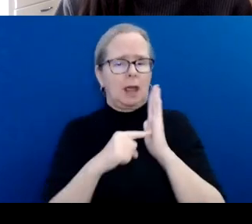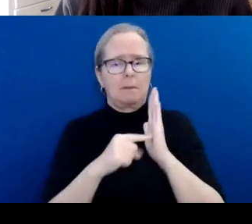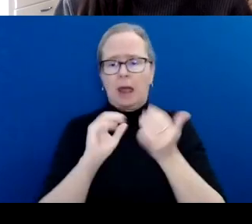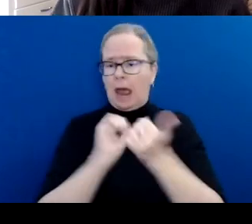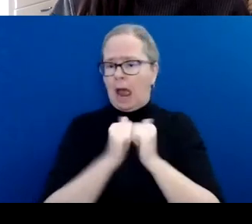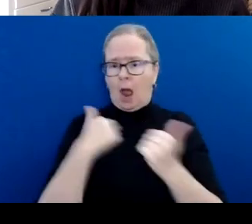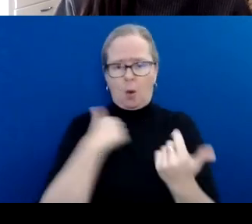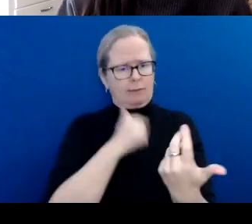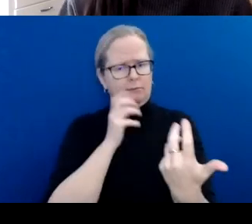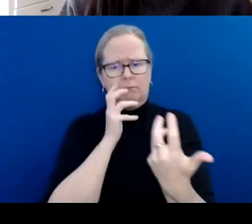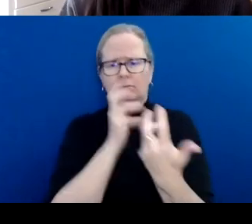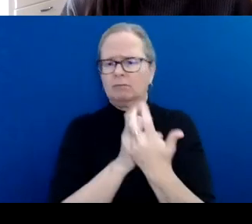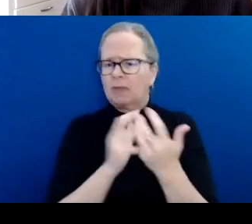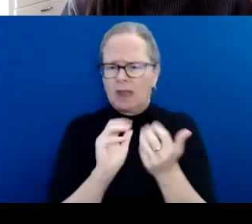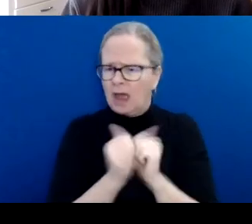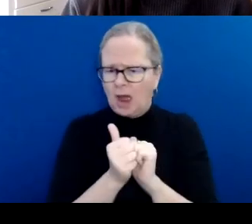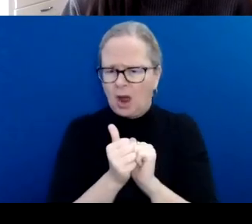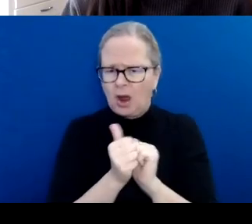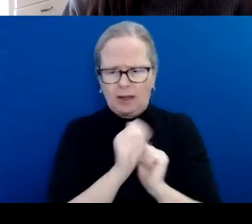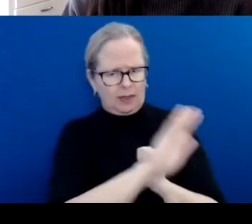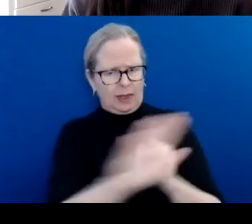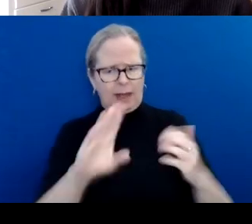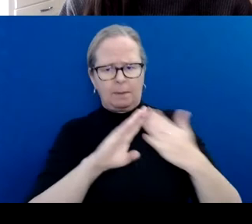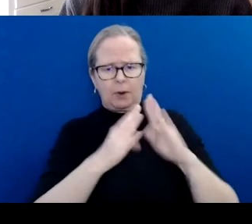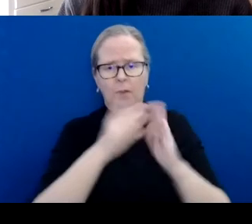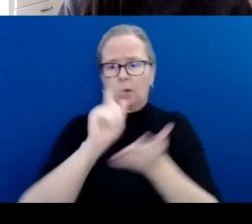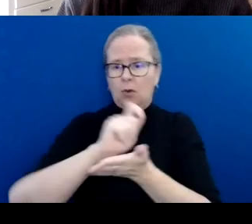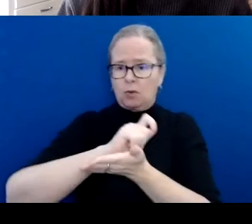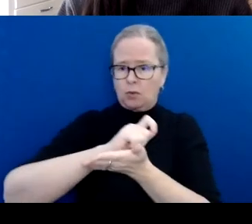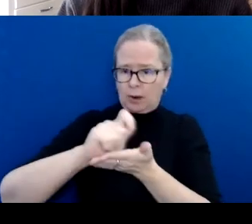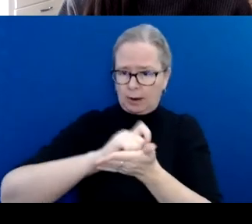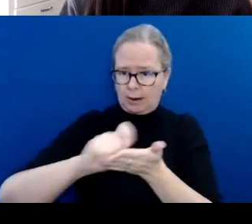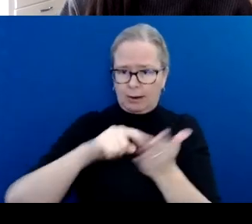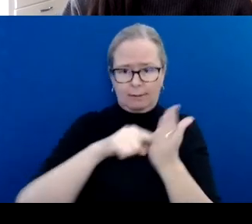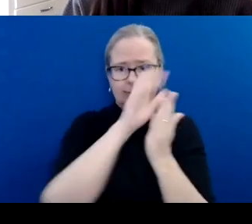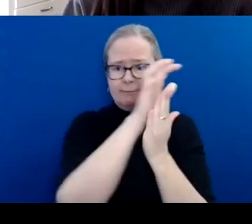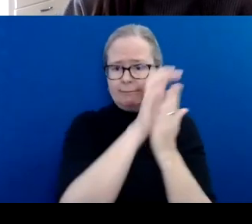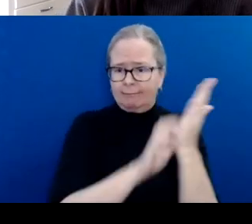Translation of written material into other languages, including ASL.